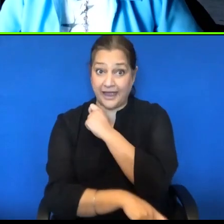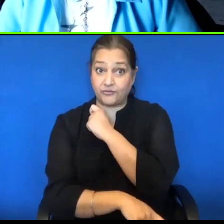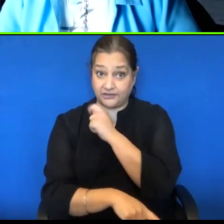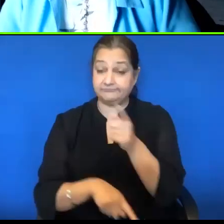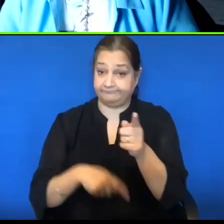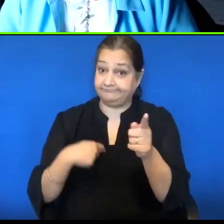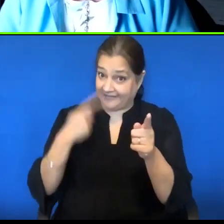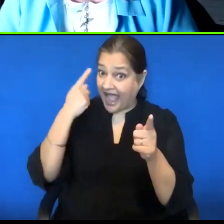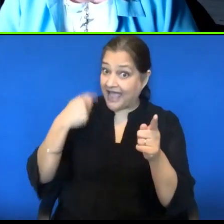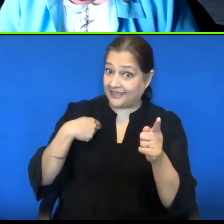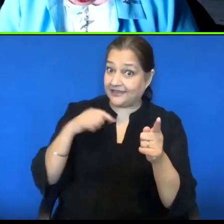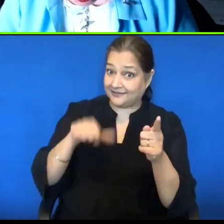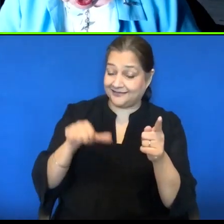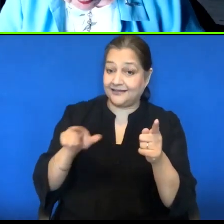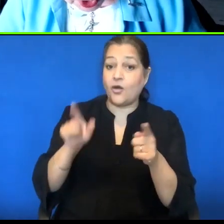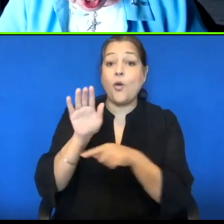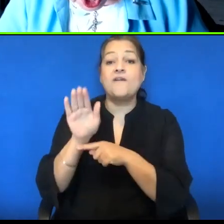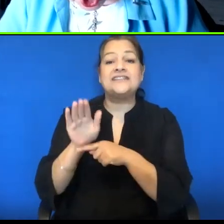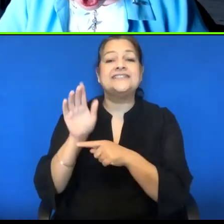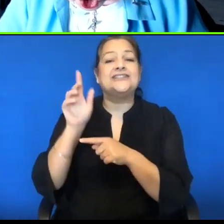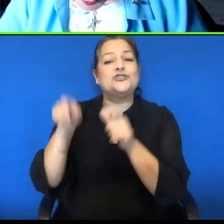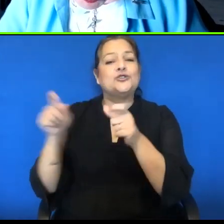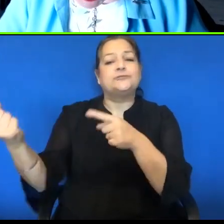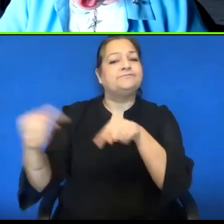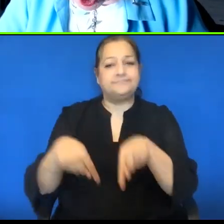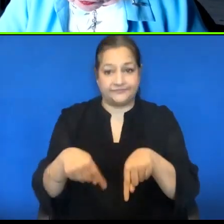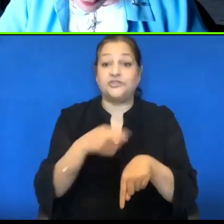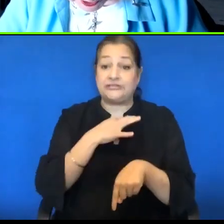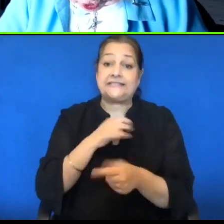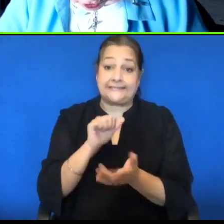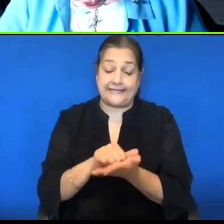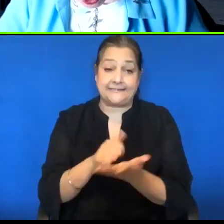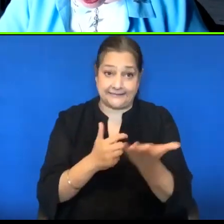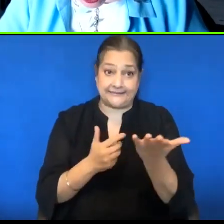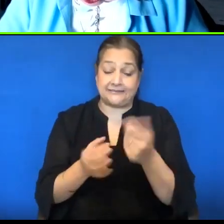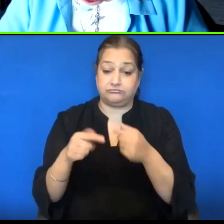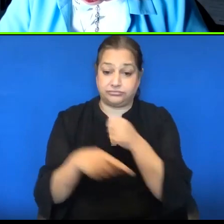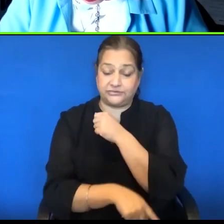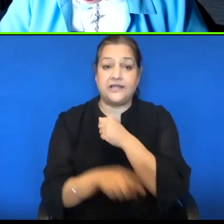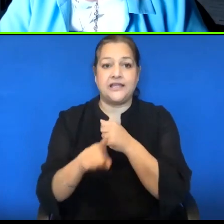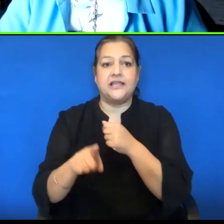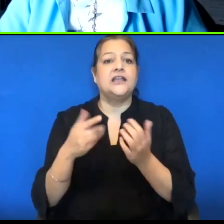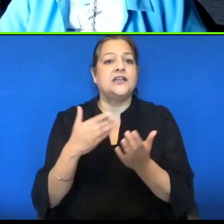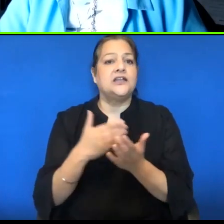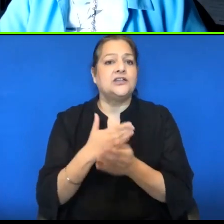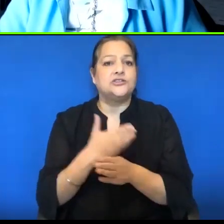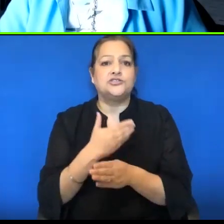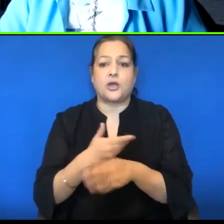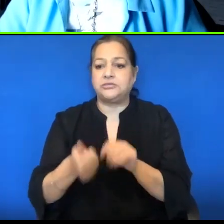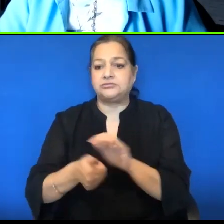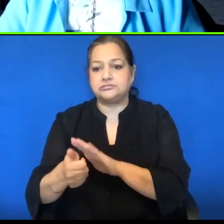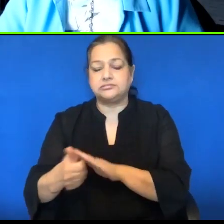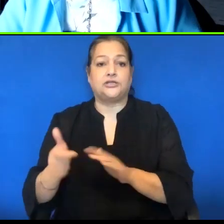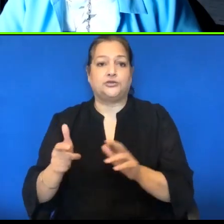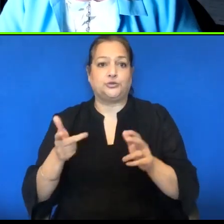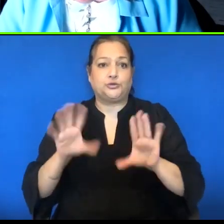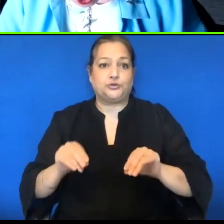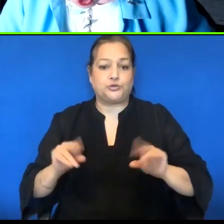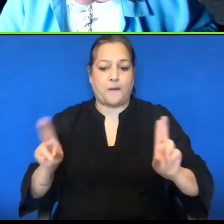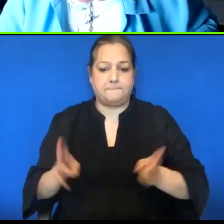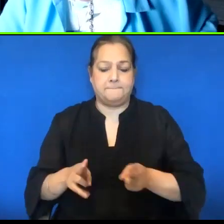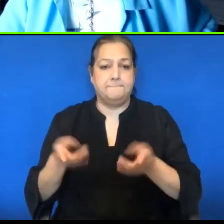with the loss of overseas students, and jobs being shed rapidly to avoid that, do you believe that the government should step in